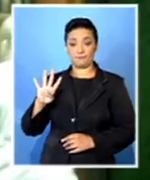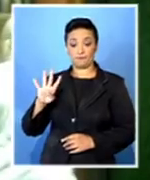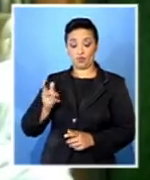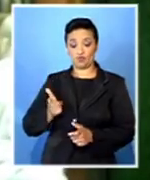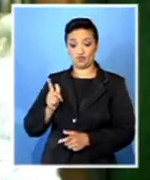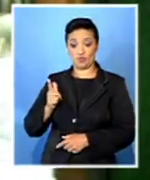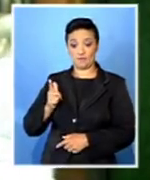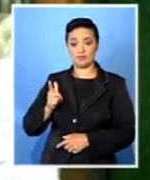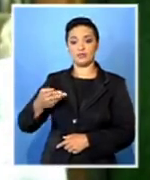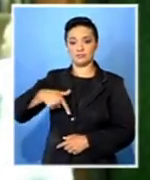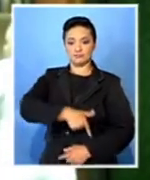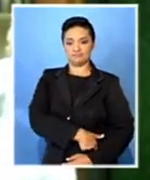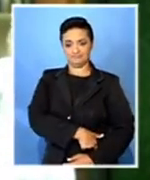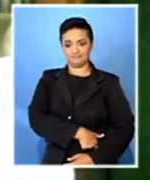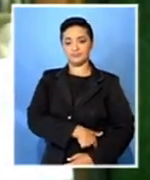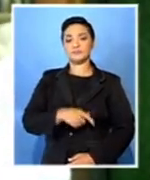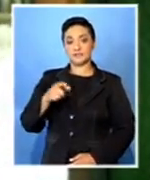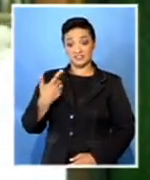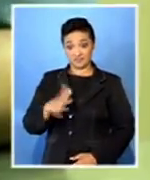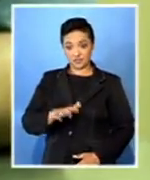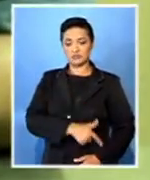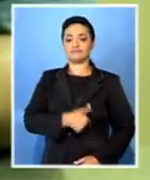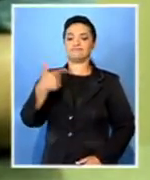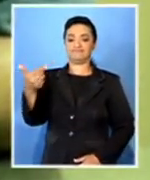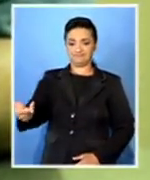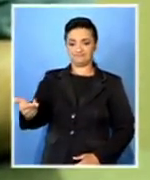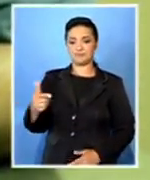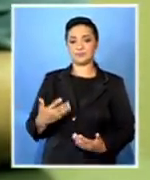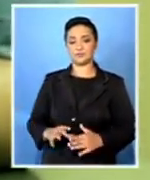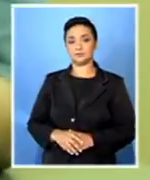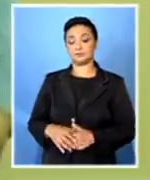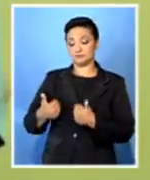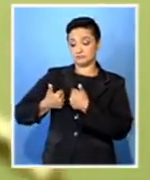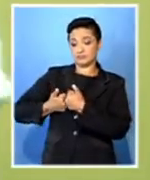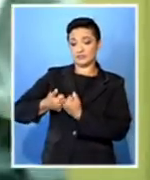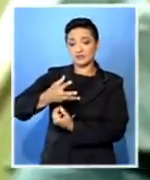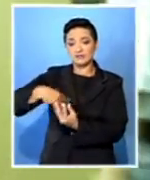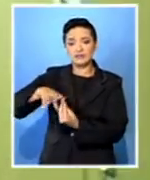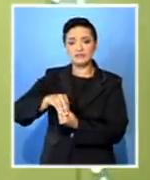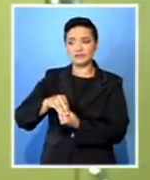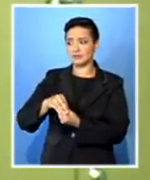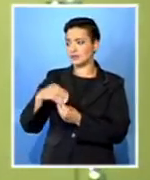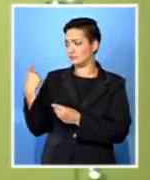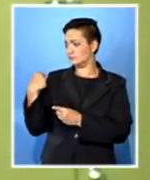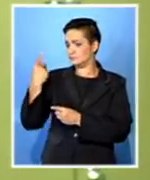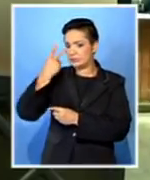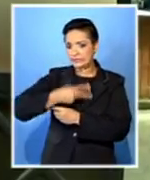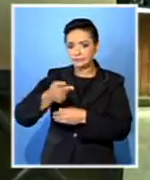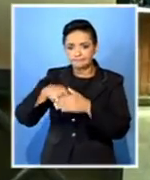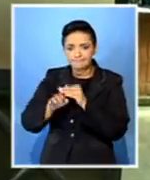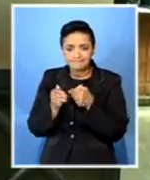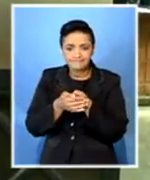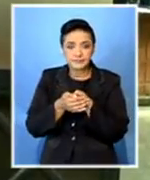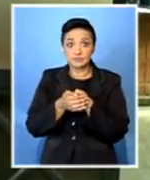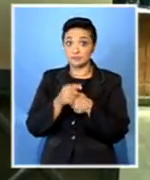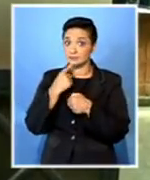which he handed over to our military police. His fiancée's family, who've been in hiding over the past day, say they are